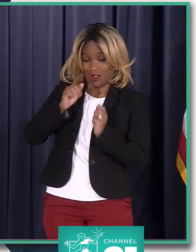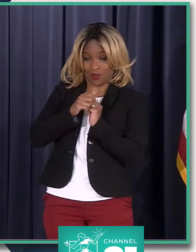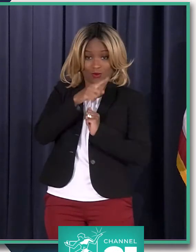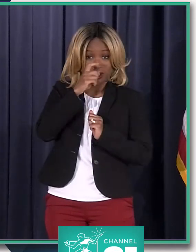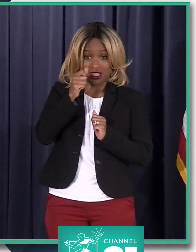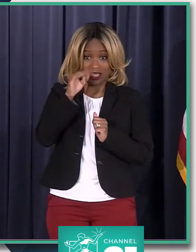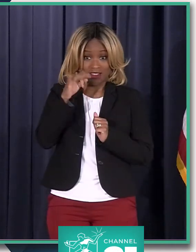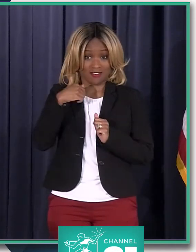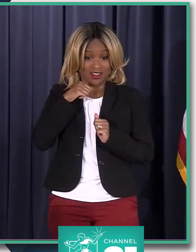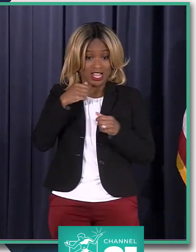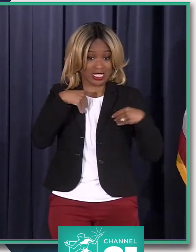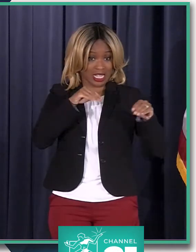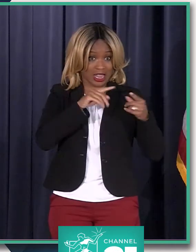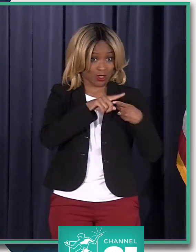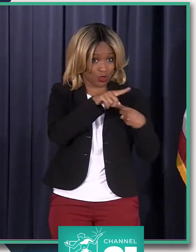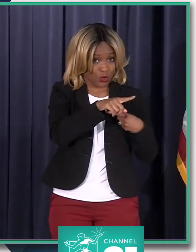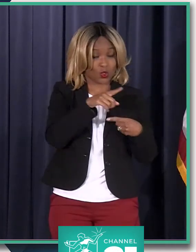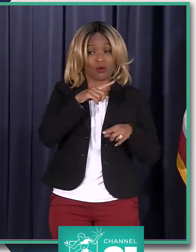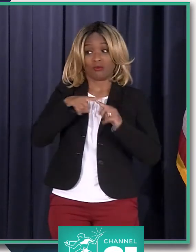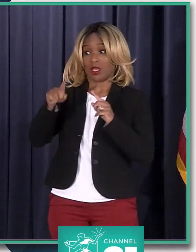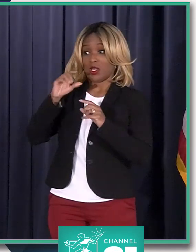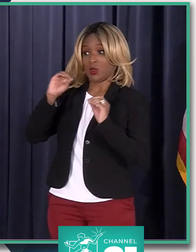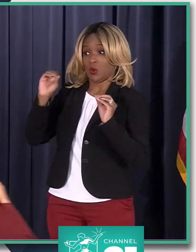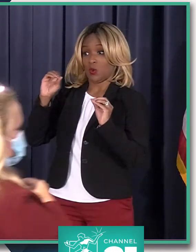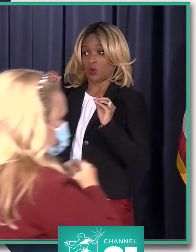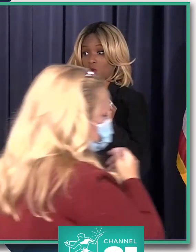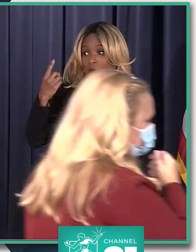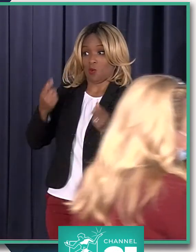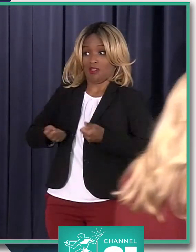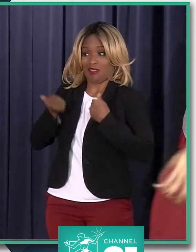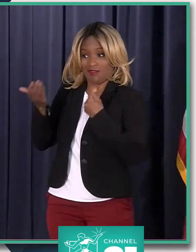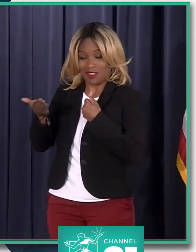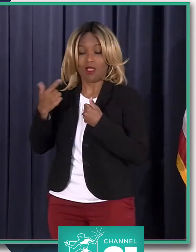not occupied, we should get that fixed. So let's see if we can fix it.